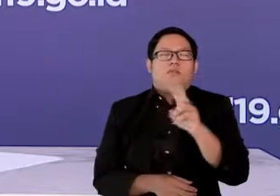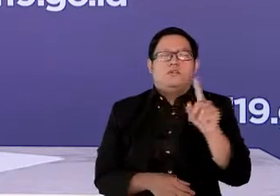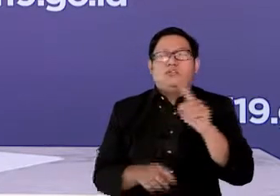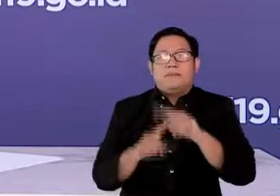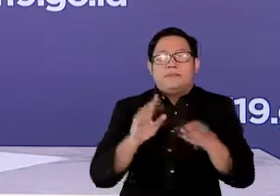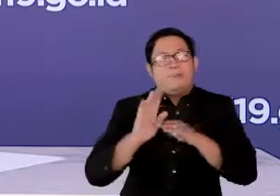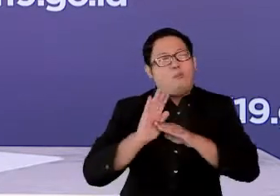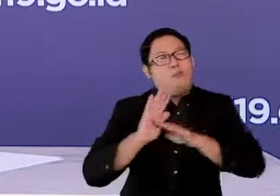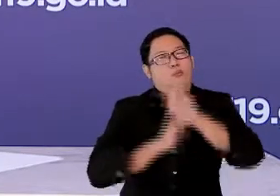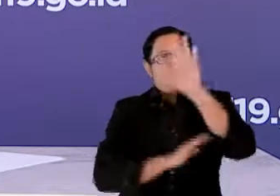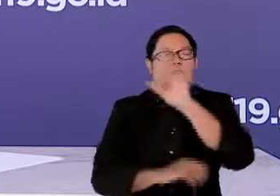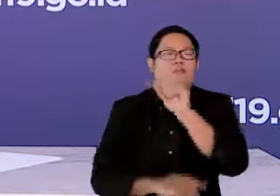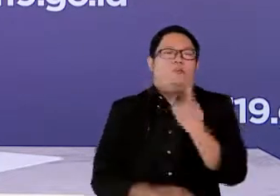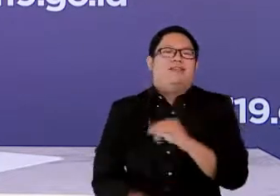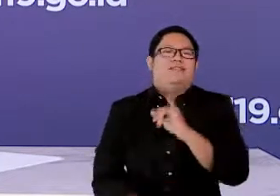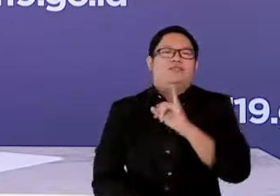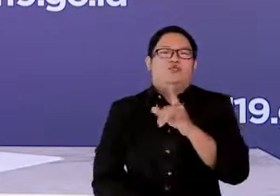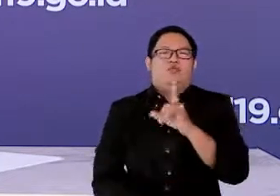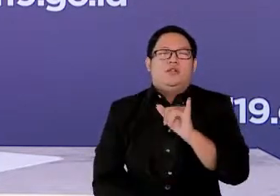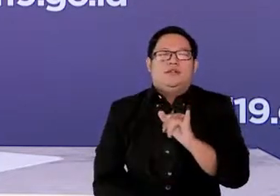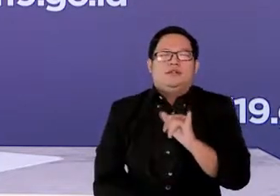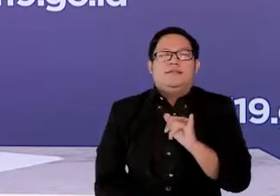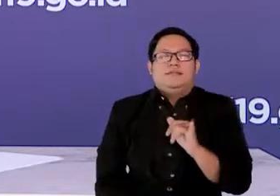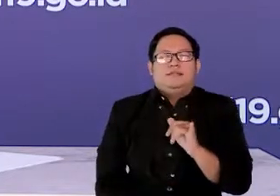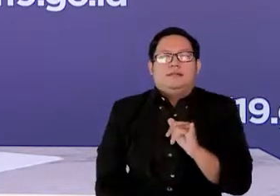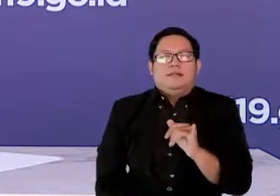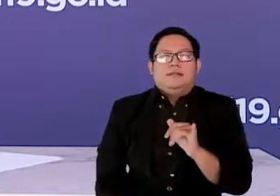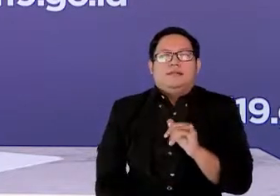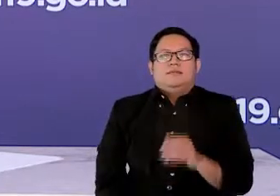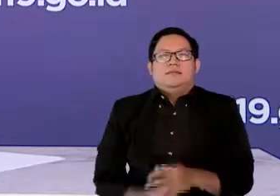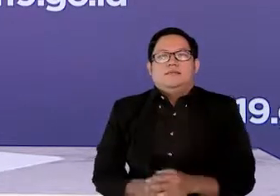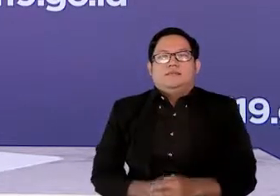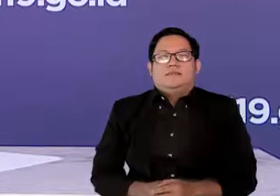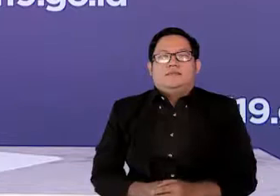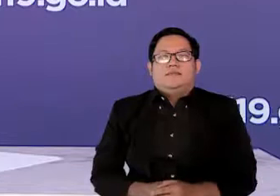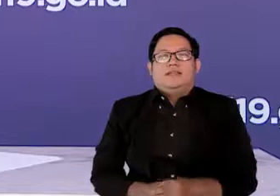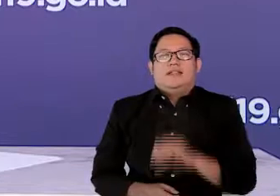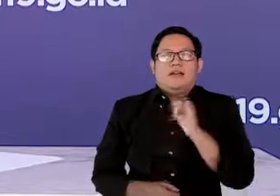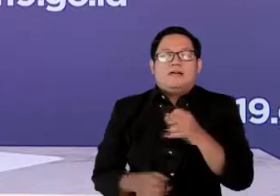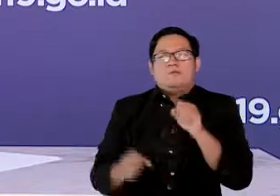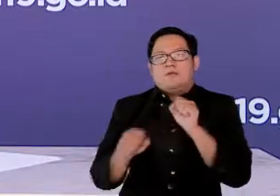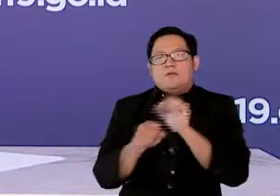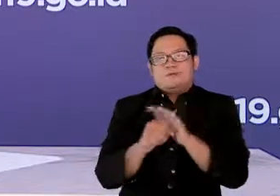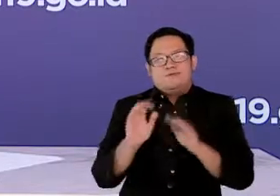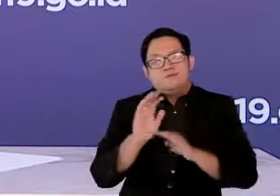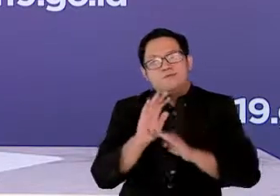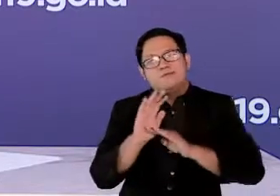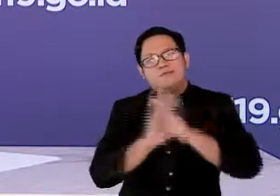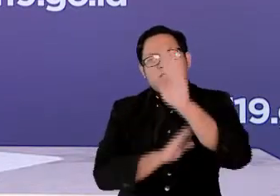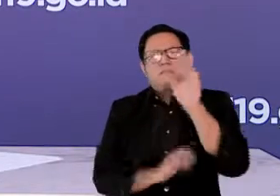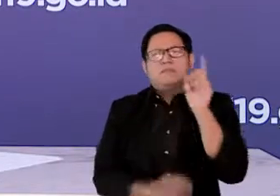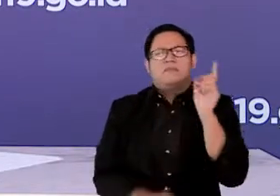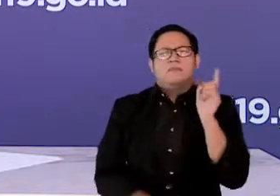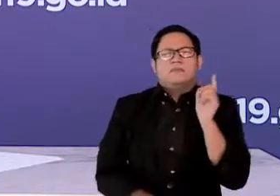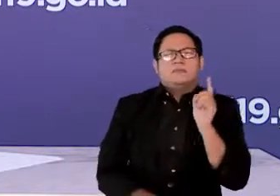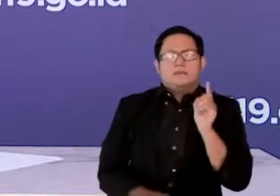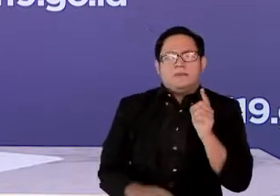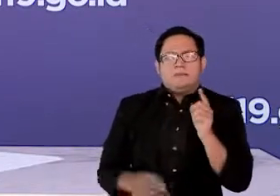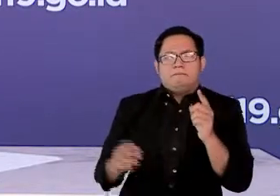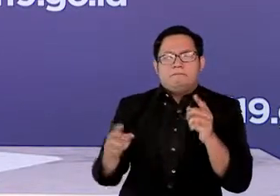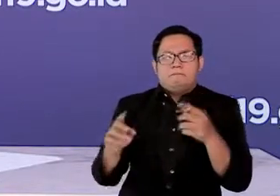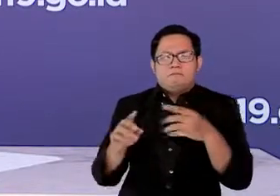July. It is clear that the spike in cases occurred not solely as a result of the Delta